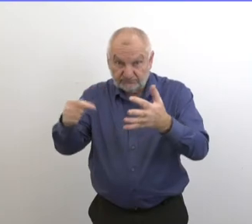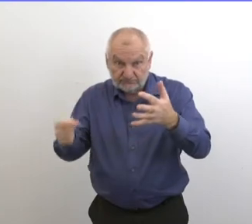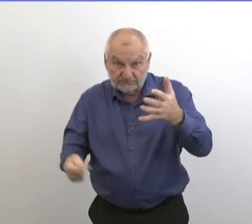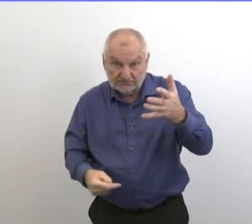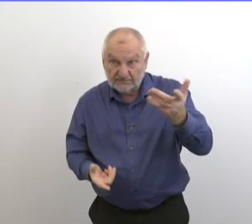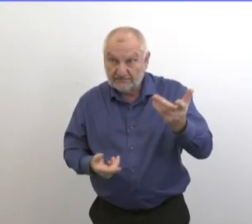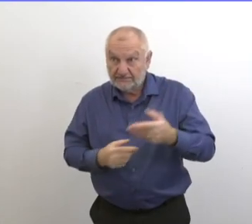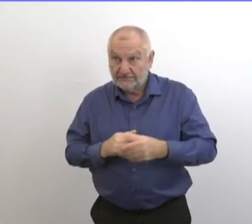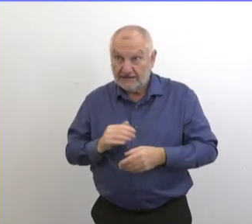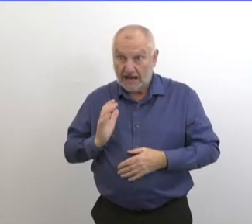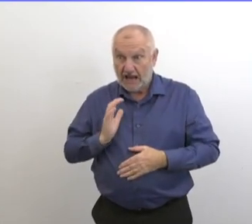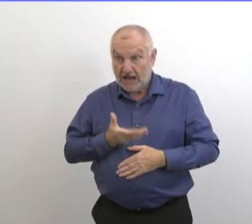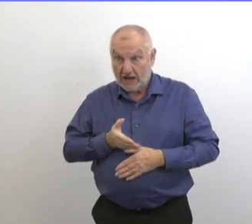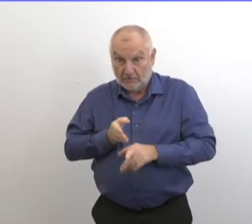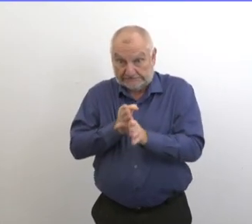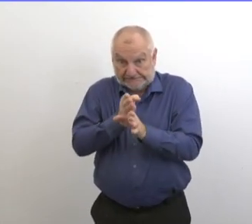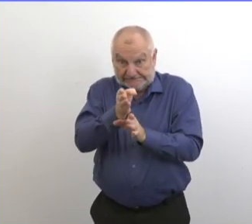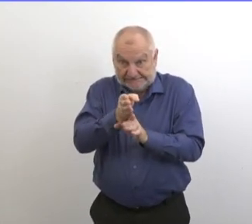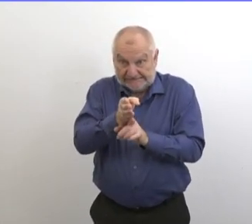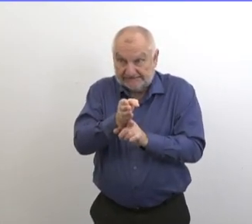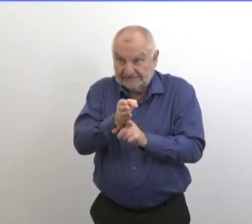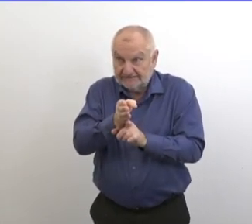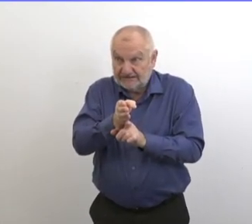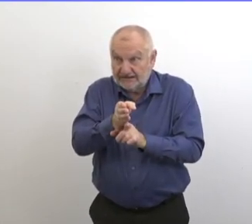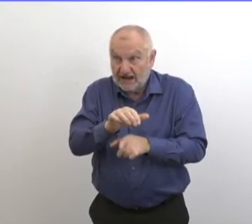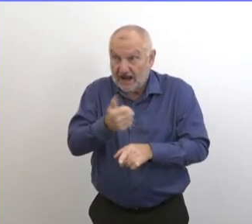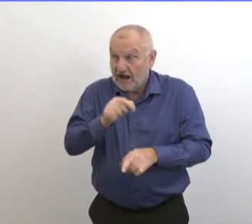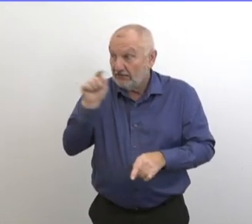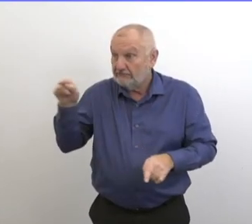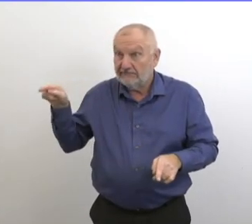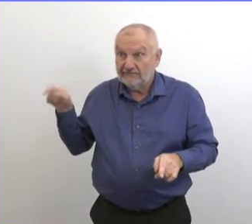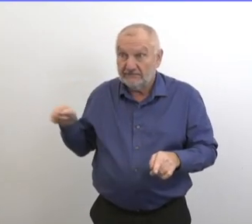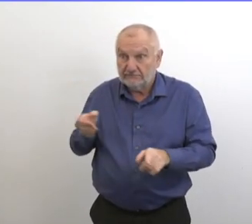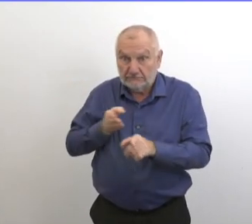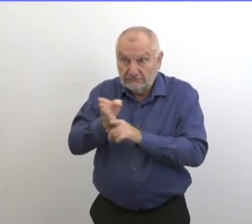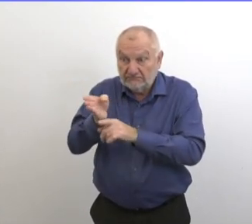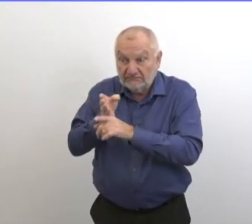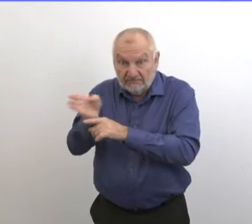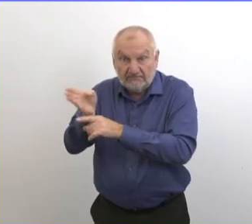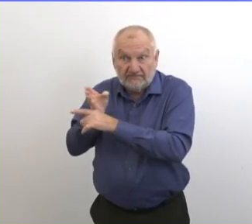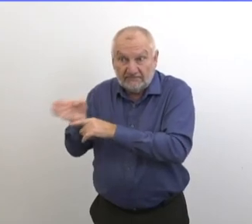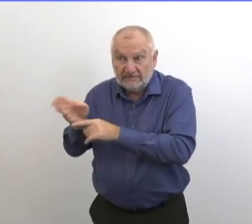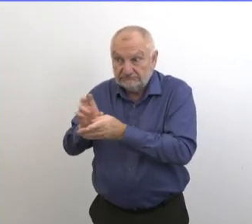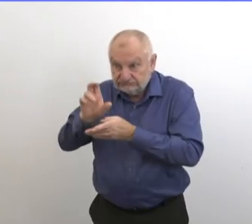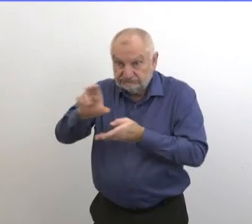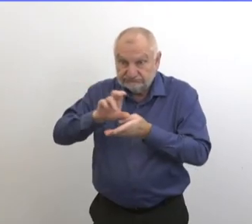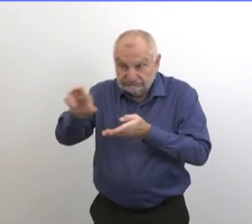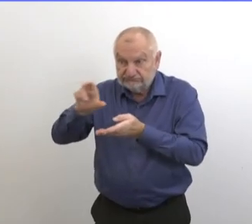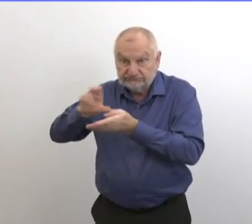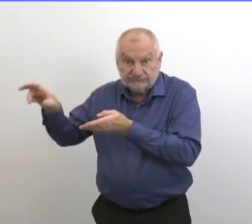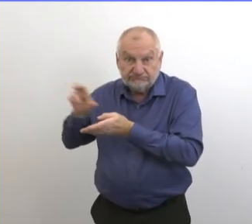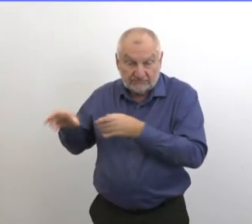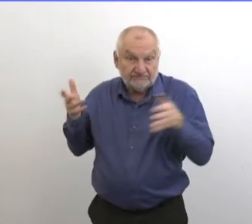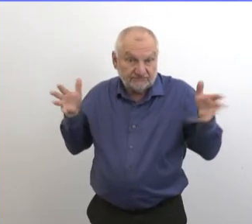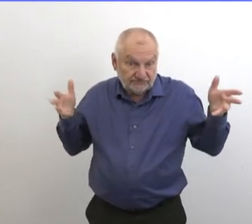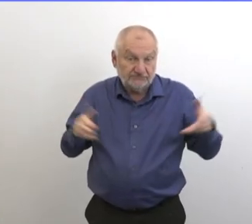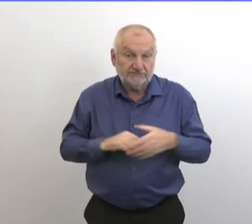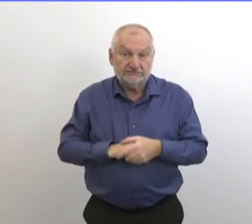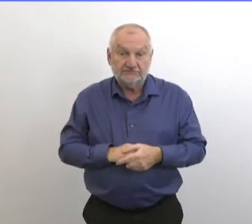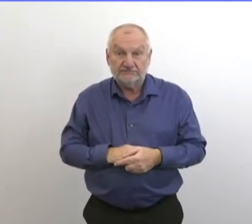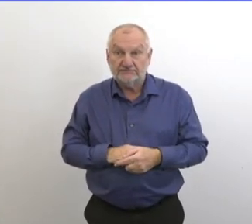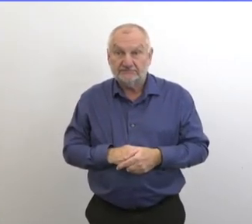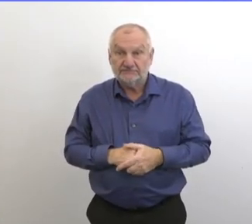just our area. And I know certainly health and other areas have invested in those areas as well. And so I think it's really